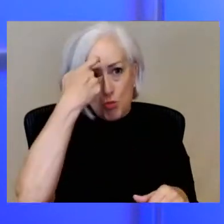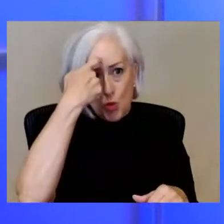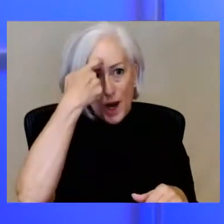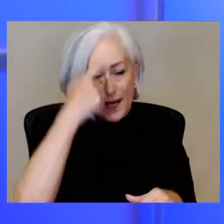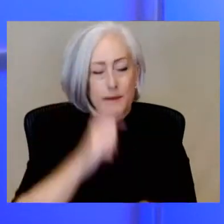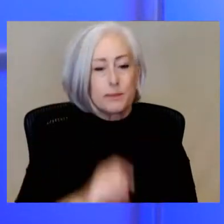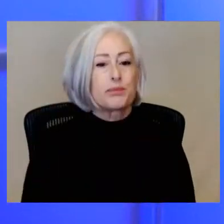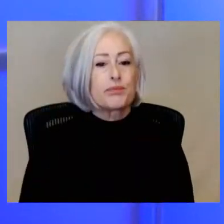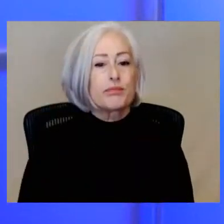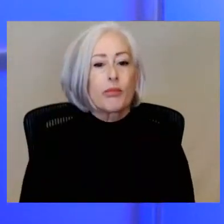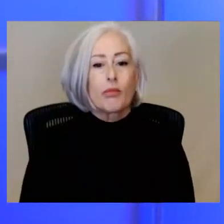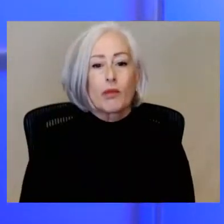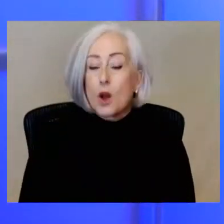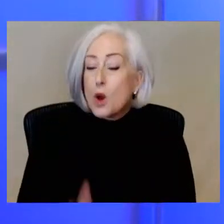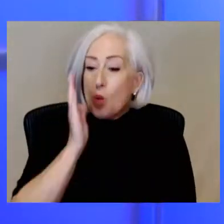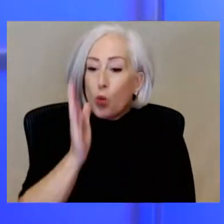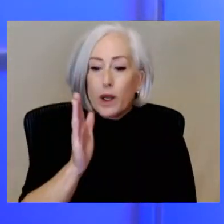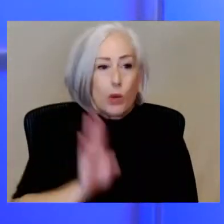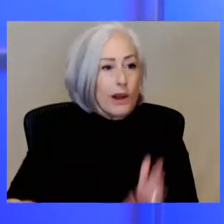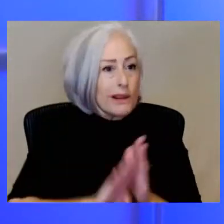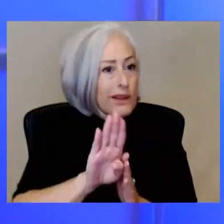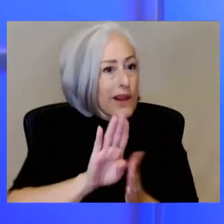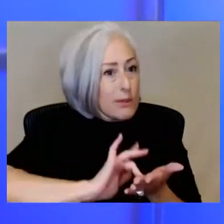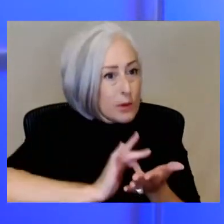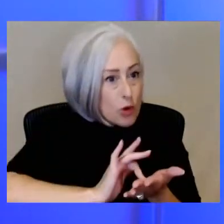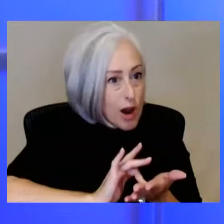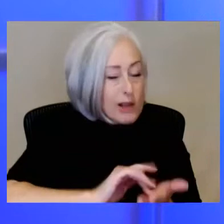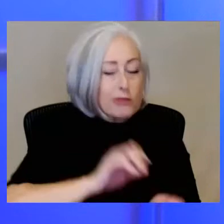going to come up with these drugs, we're going to come up with some prevention,